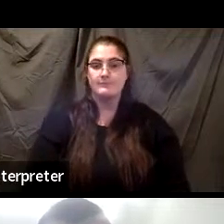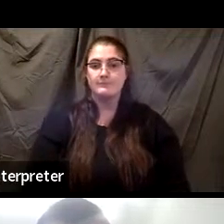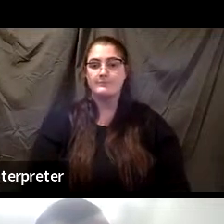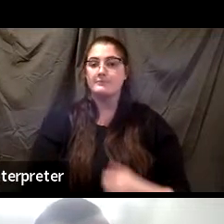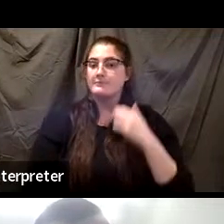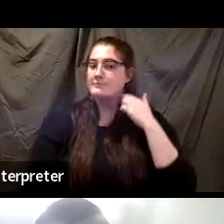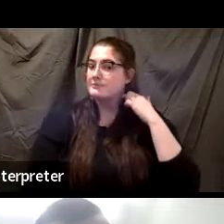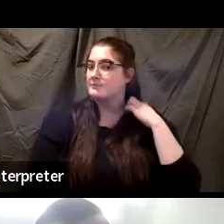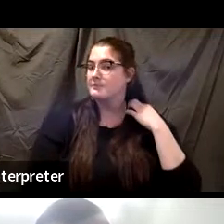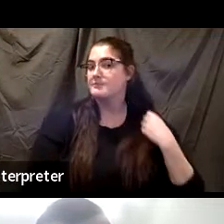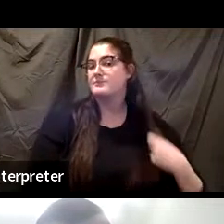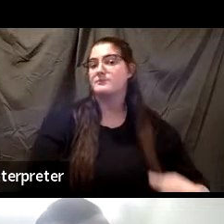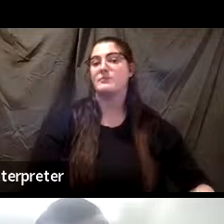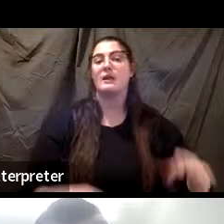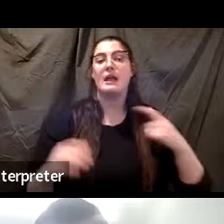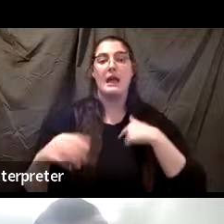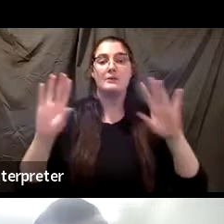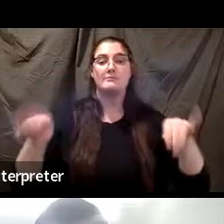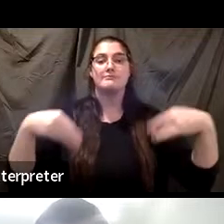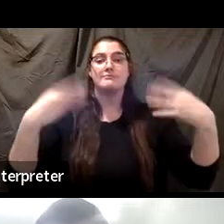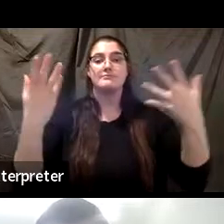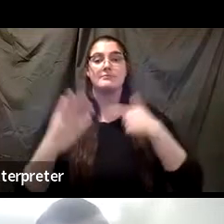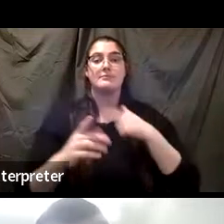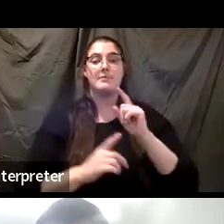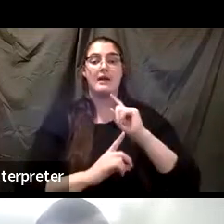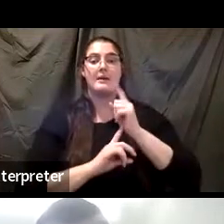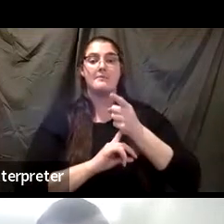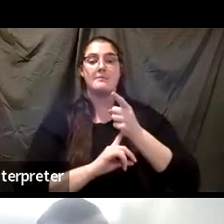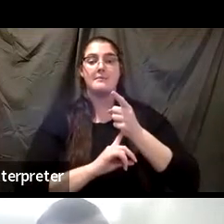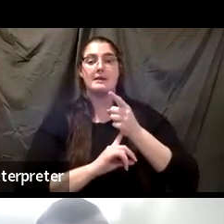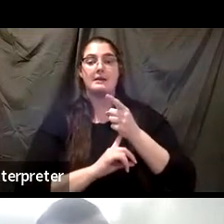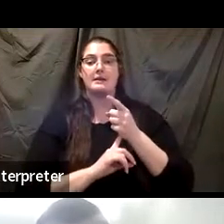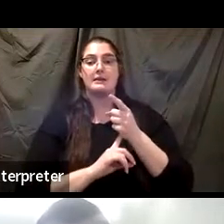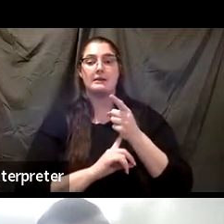I was giving my minutes to Michael.